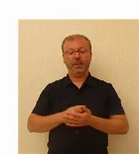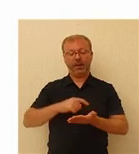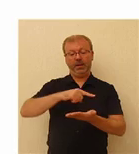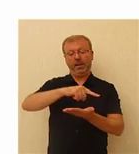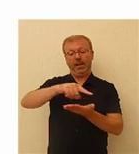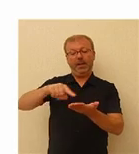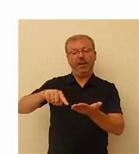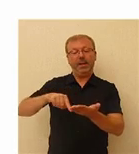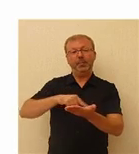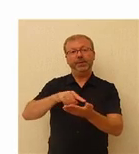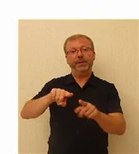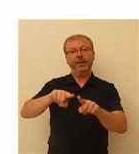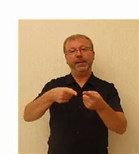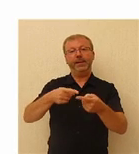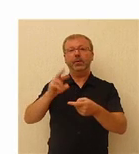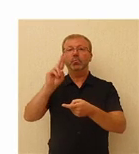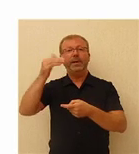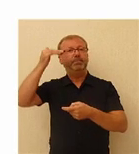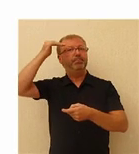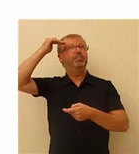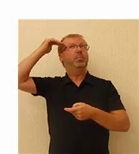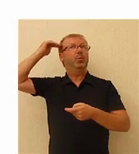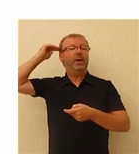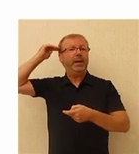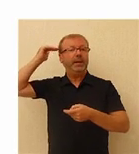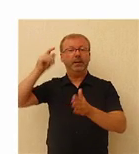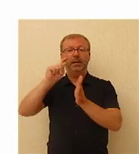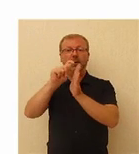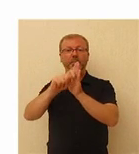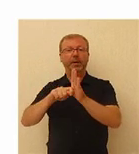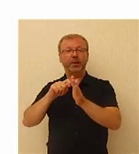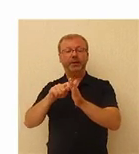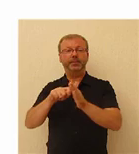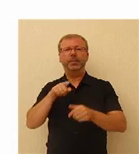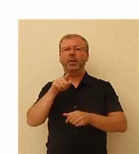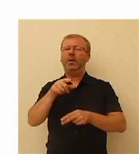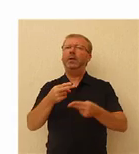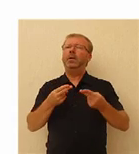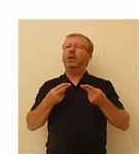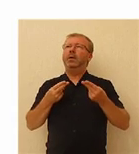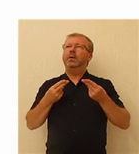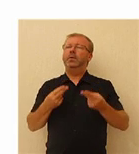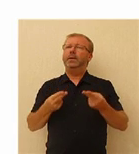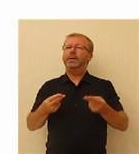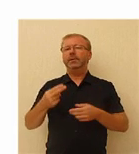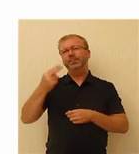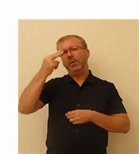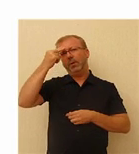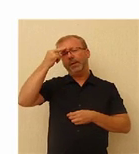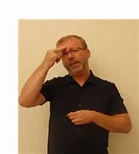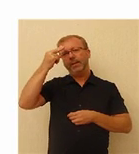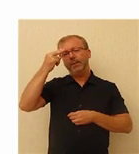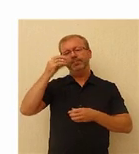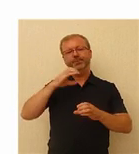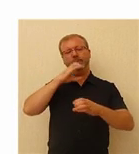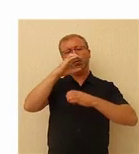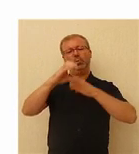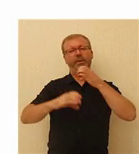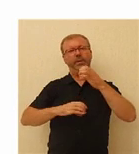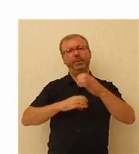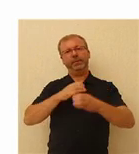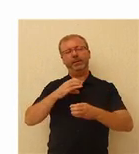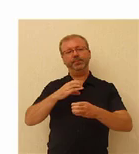A labyrinth is a right brain task that requires intuition, creativity,